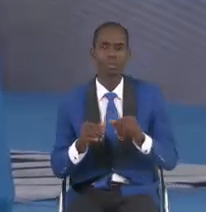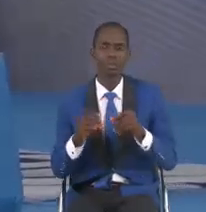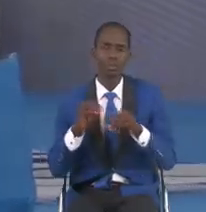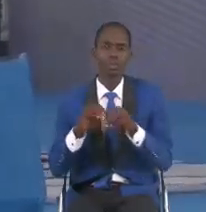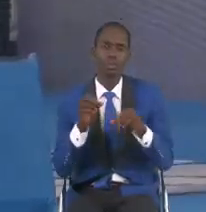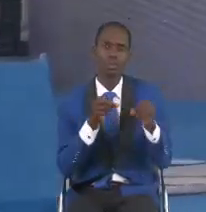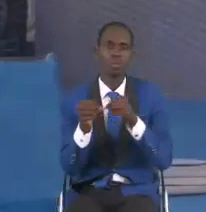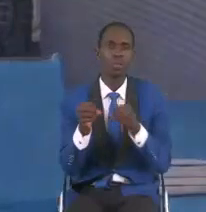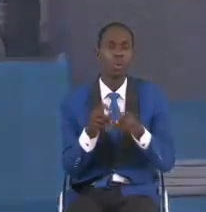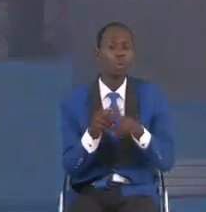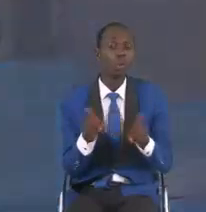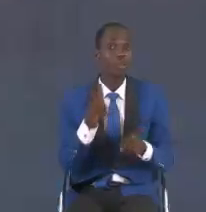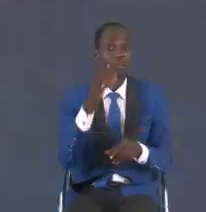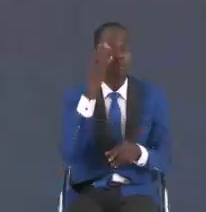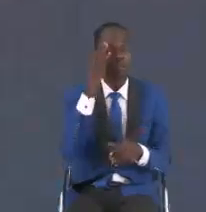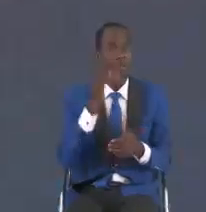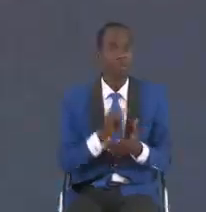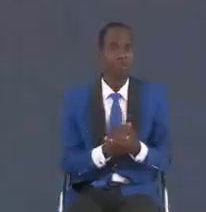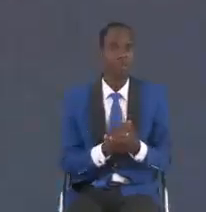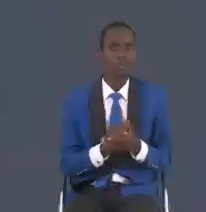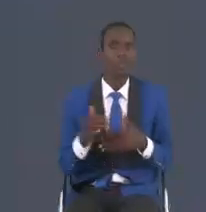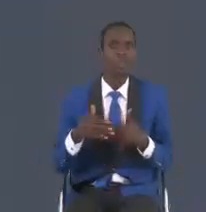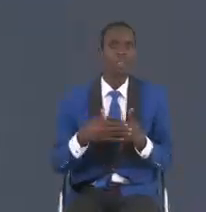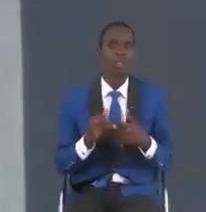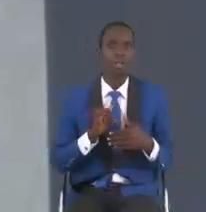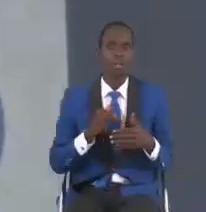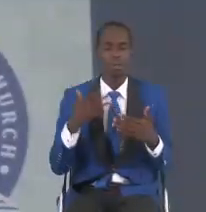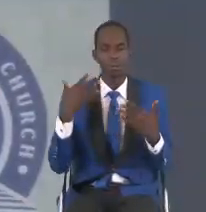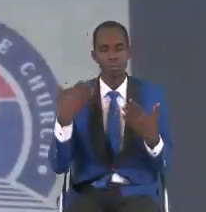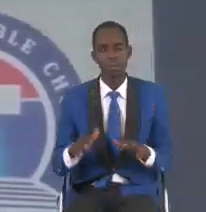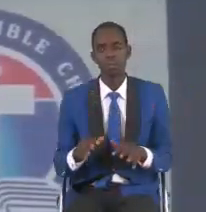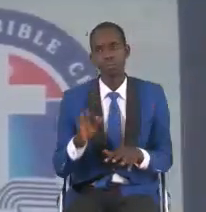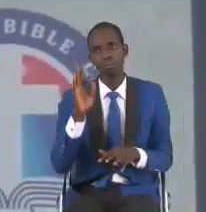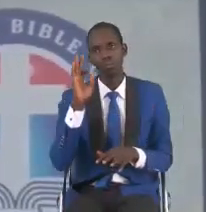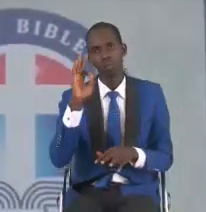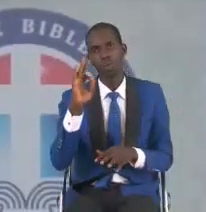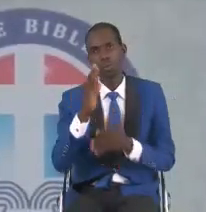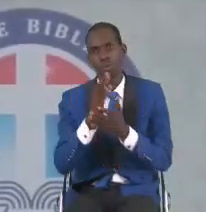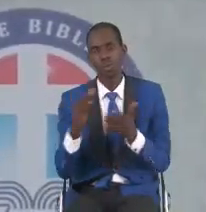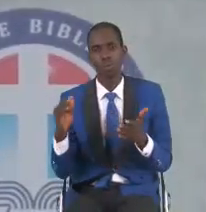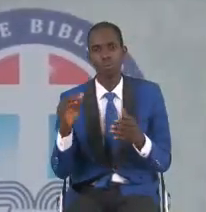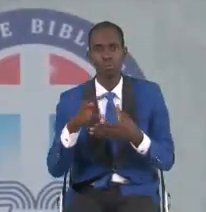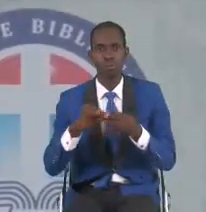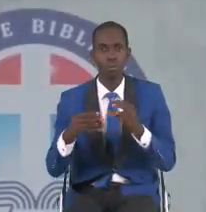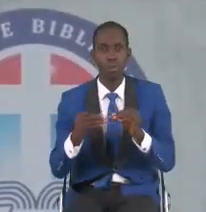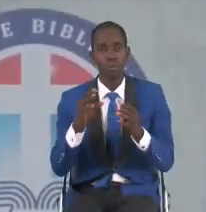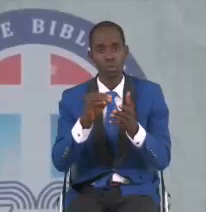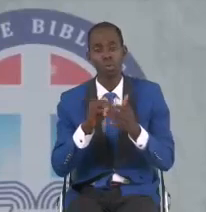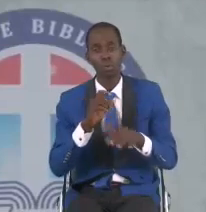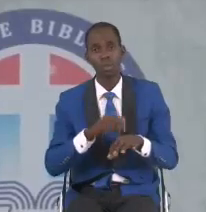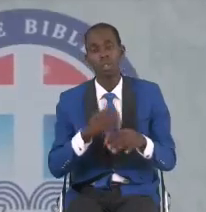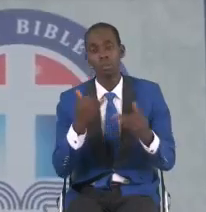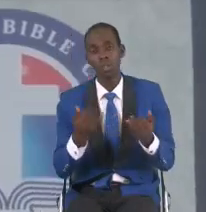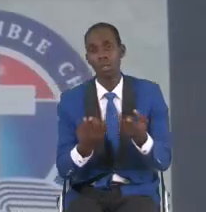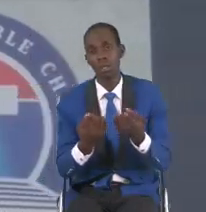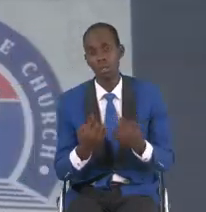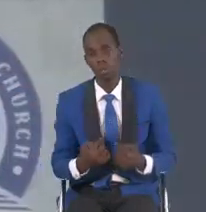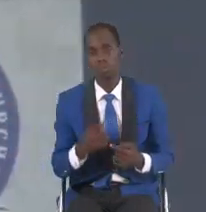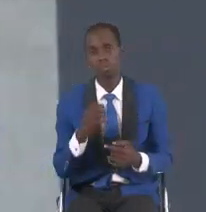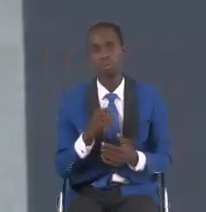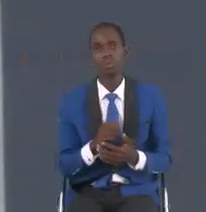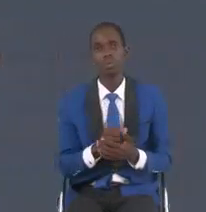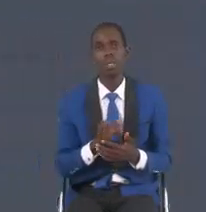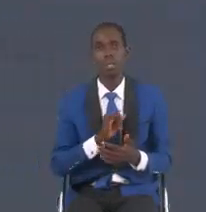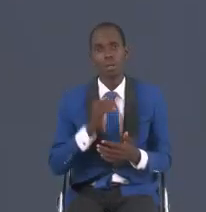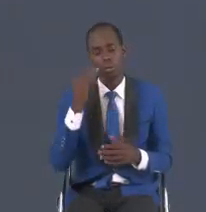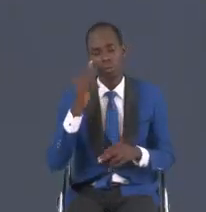But you know, after I preached some messages there, and his own time now came, I was sitting